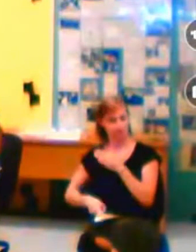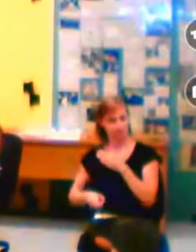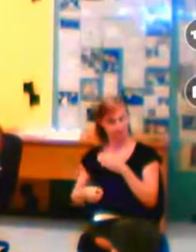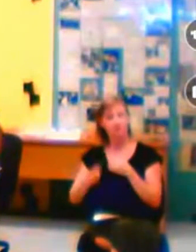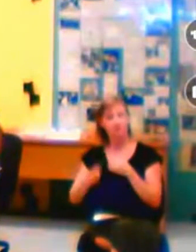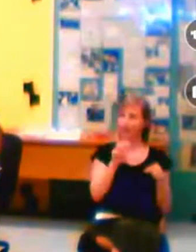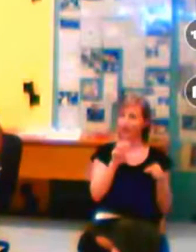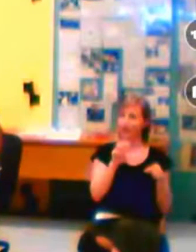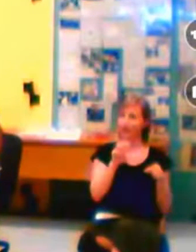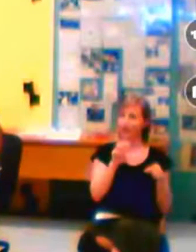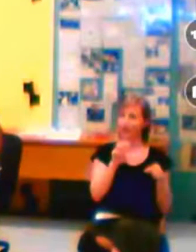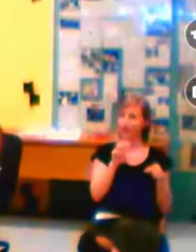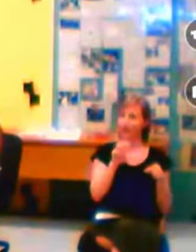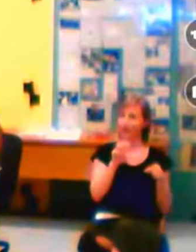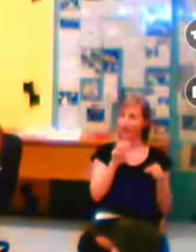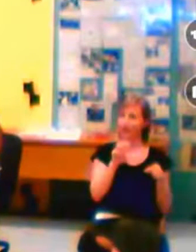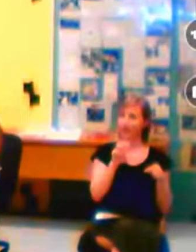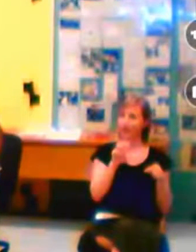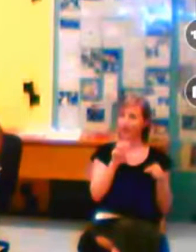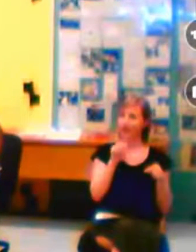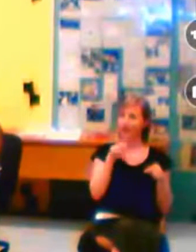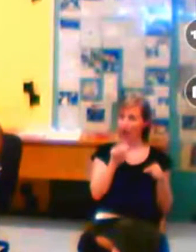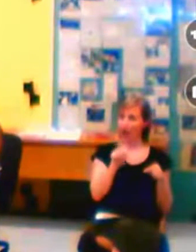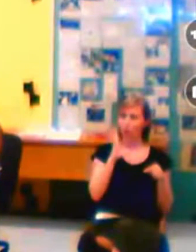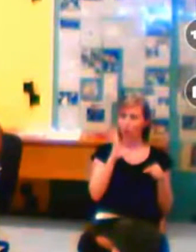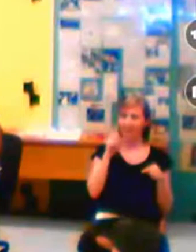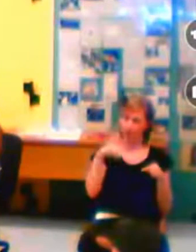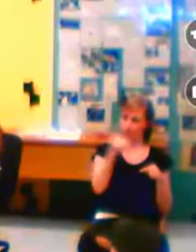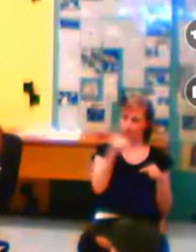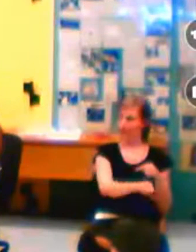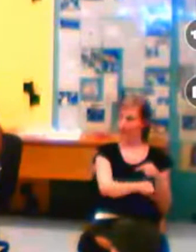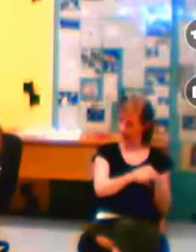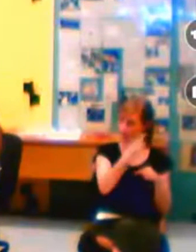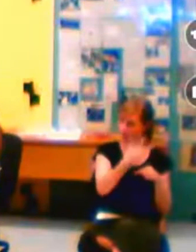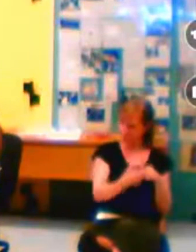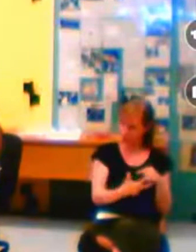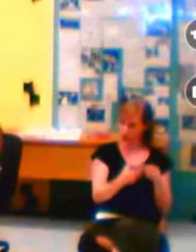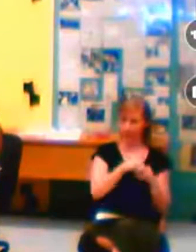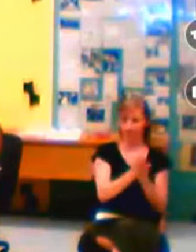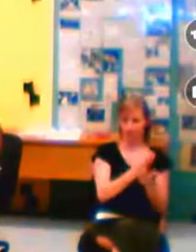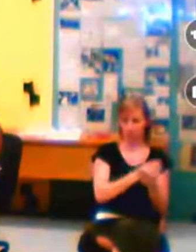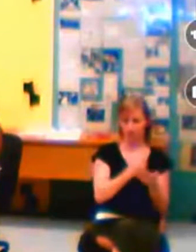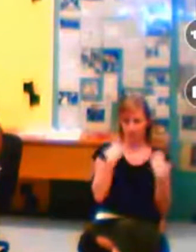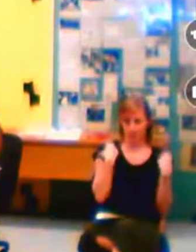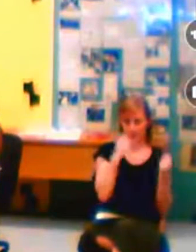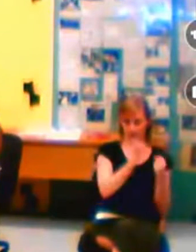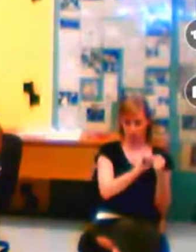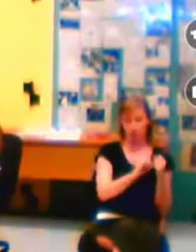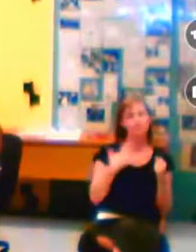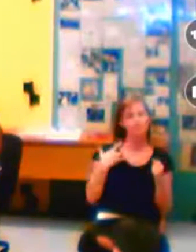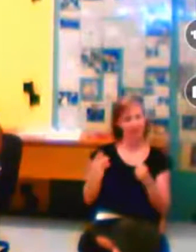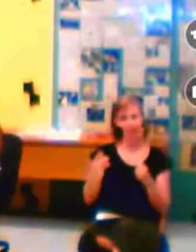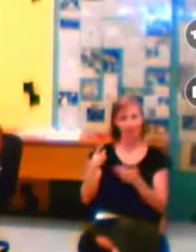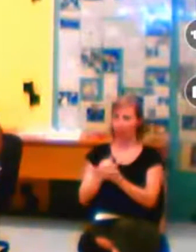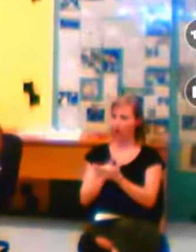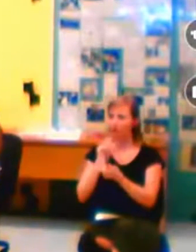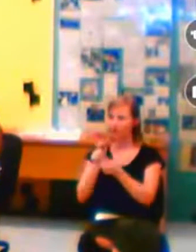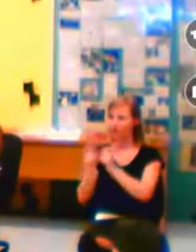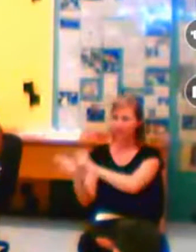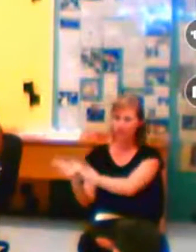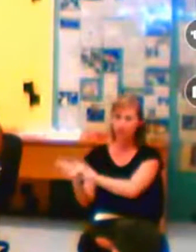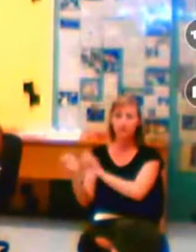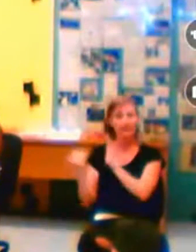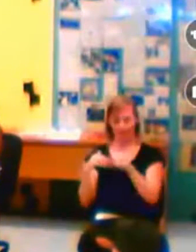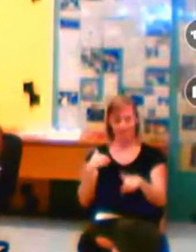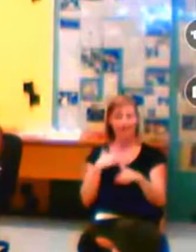have an exemption in state statutes. The tax is in the Constitution. When the state gets crunched for money, which it will, because it